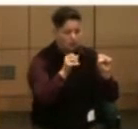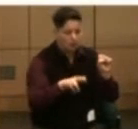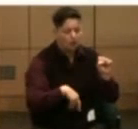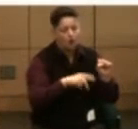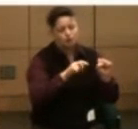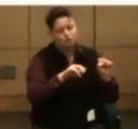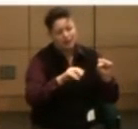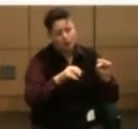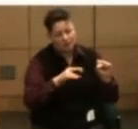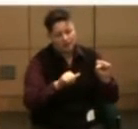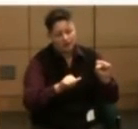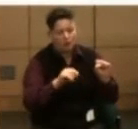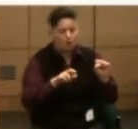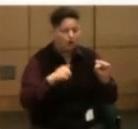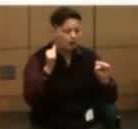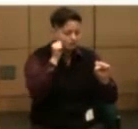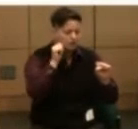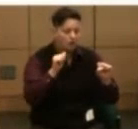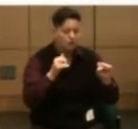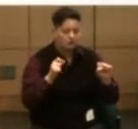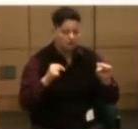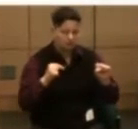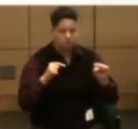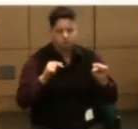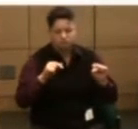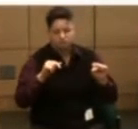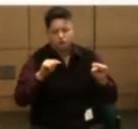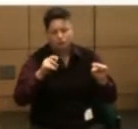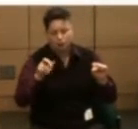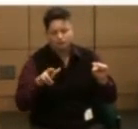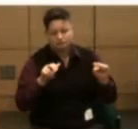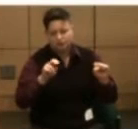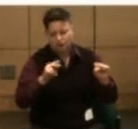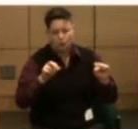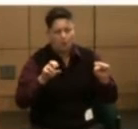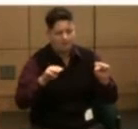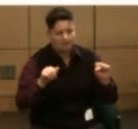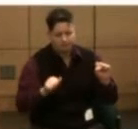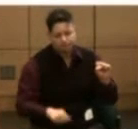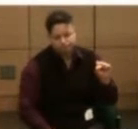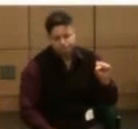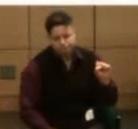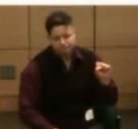acoustic neuromas. Again, this is a very limited population of kids with unilateral hearing loss.